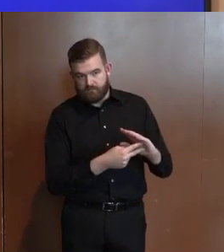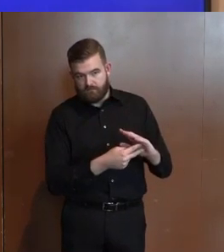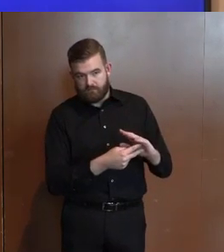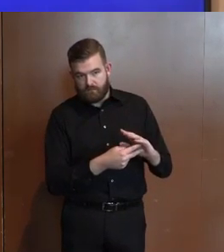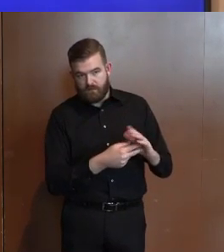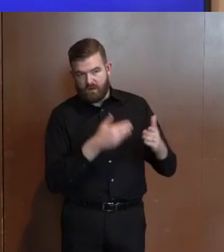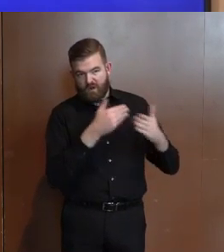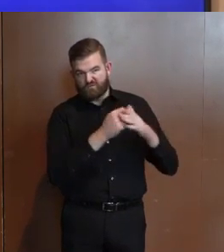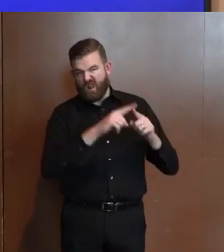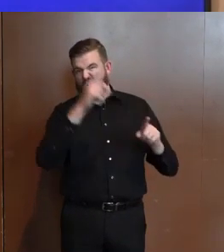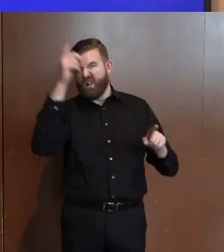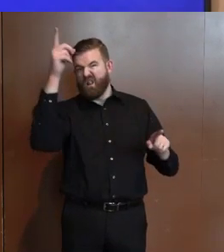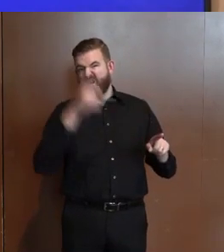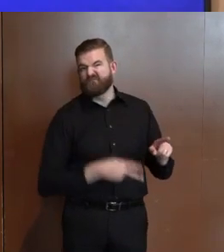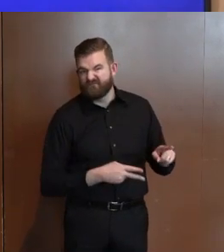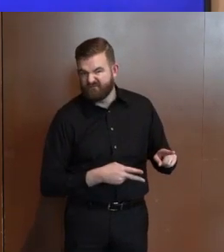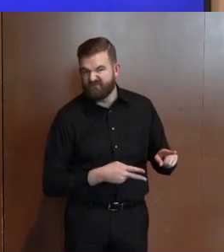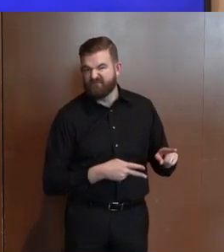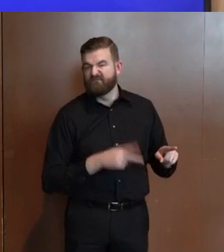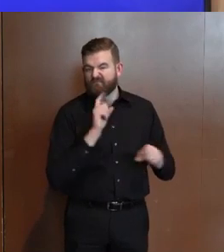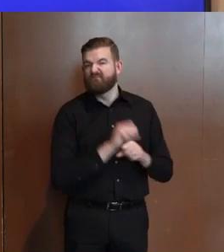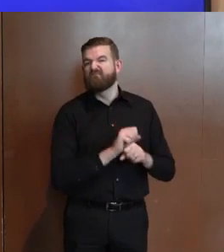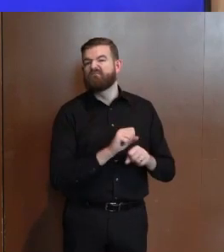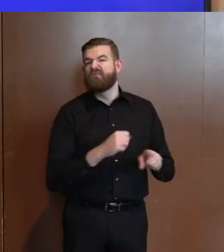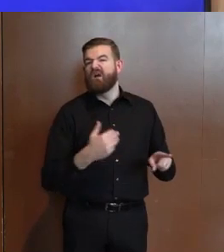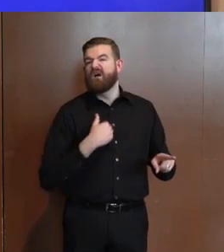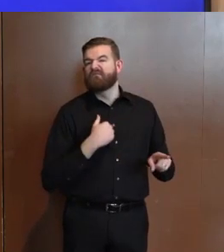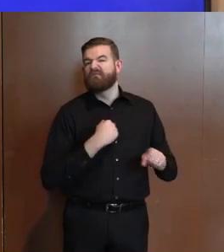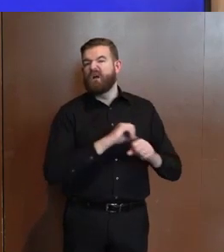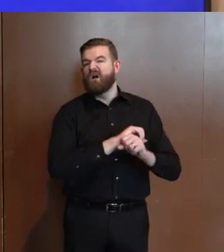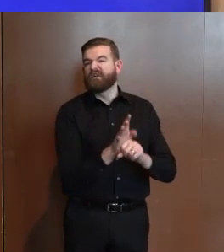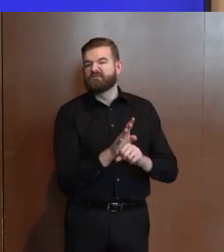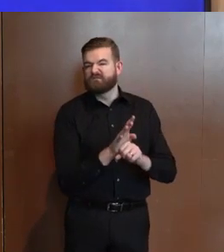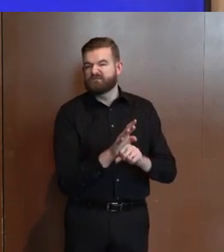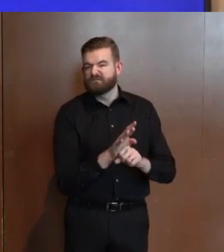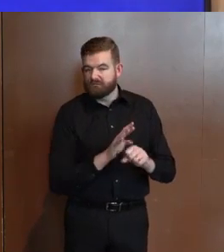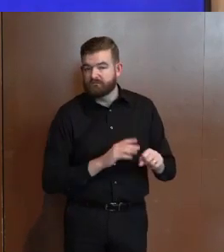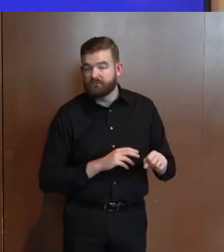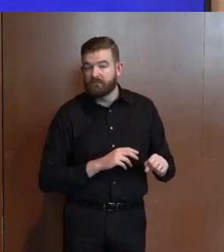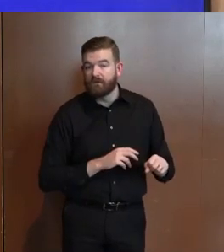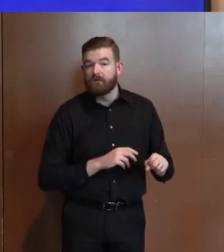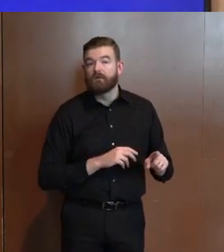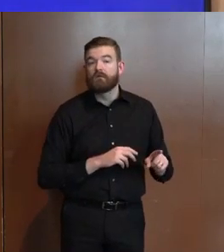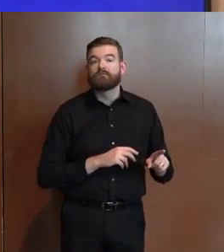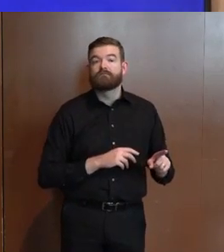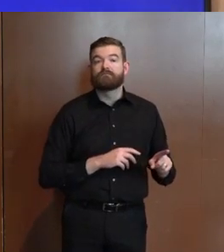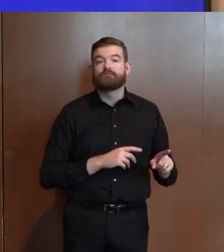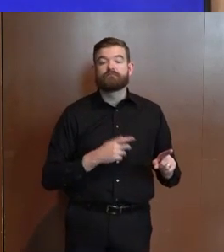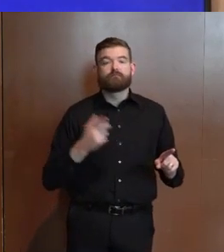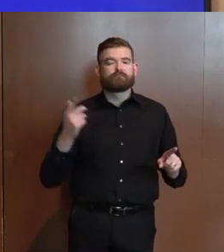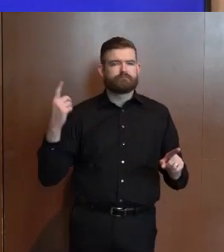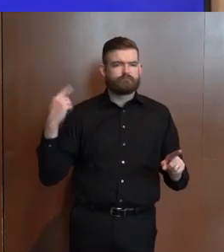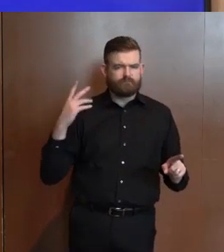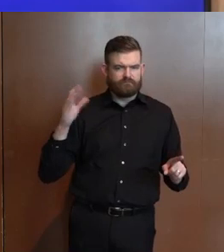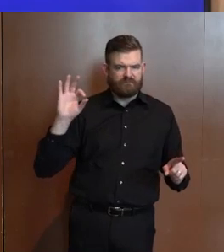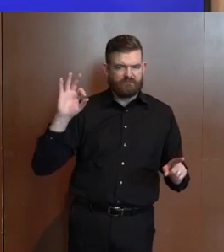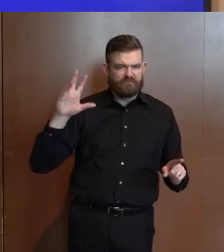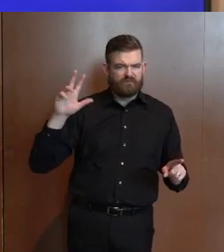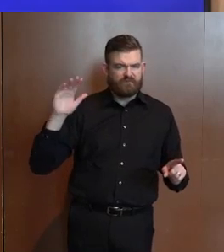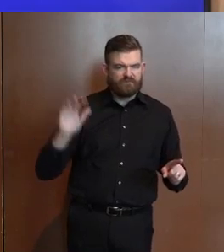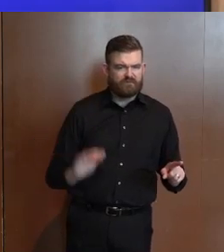maybe even 6 days, that percentage the numbers were in the teens and the percentage was about 5%. So that